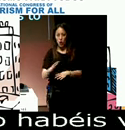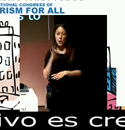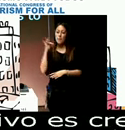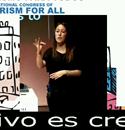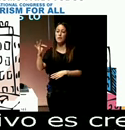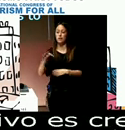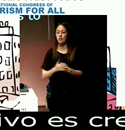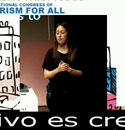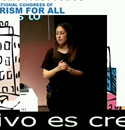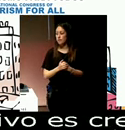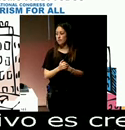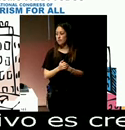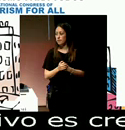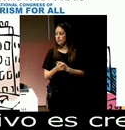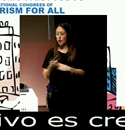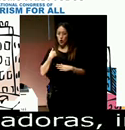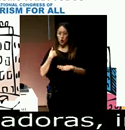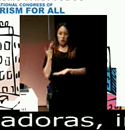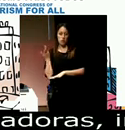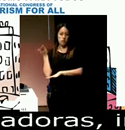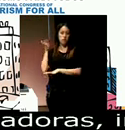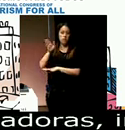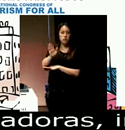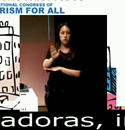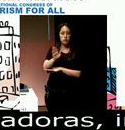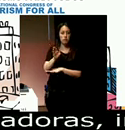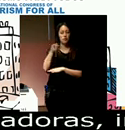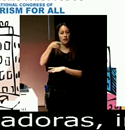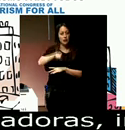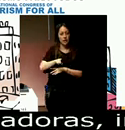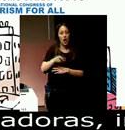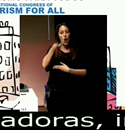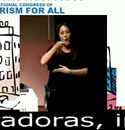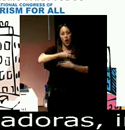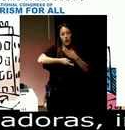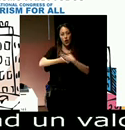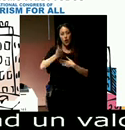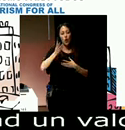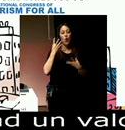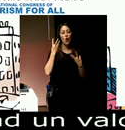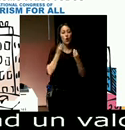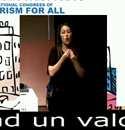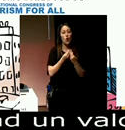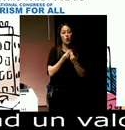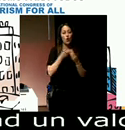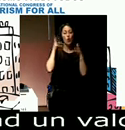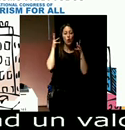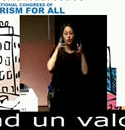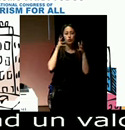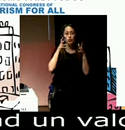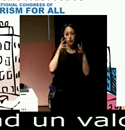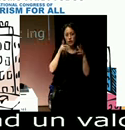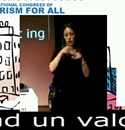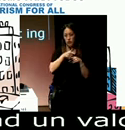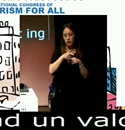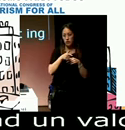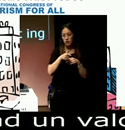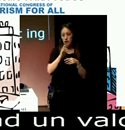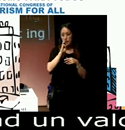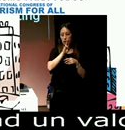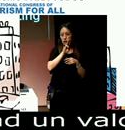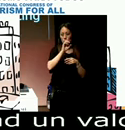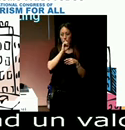which give an added value. I also represent the collaboration with a consulting company,